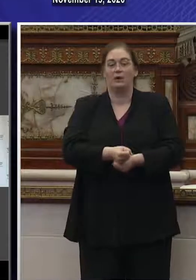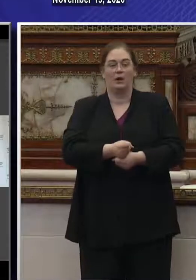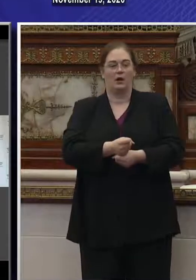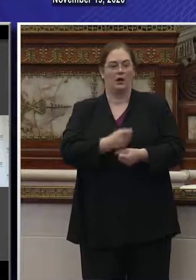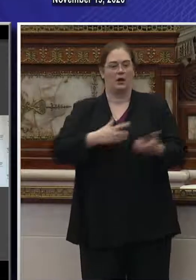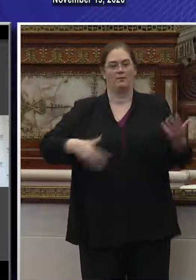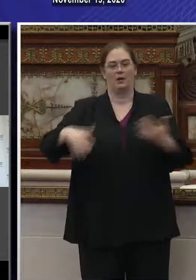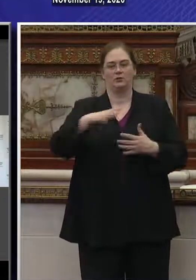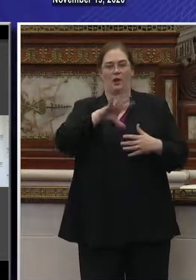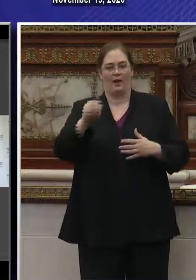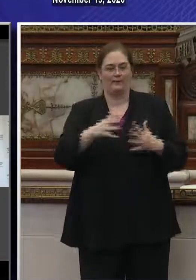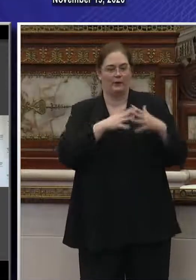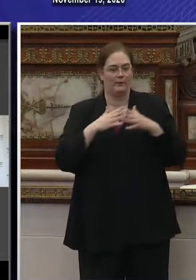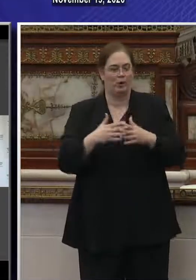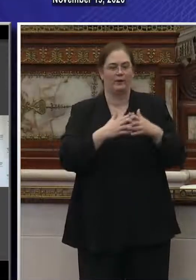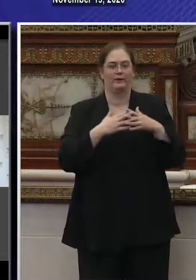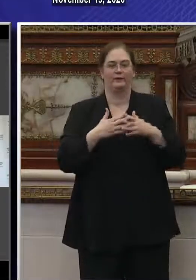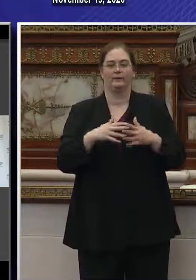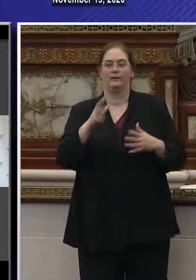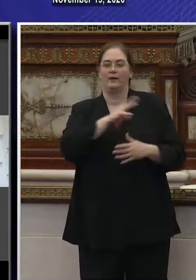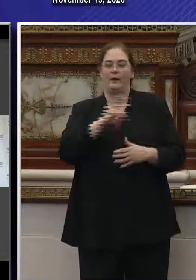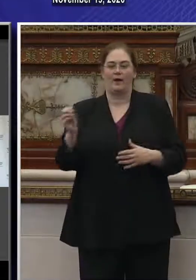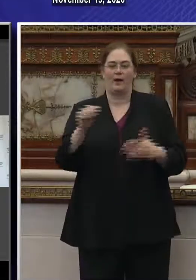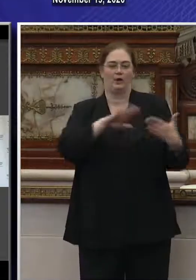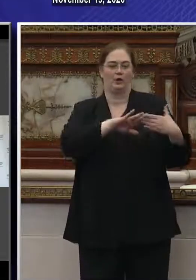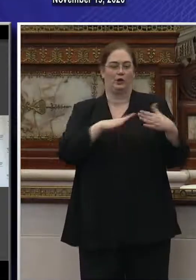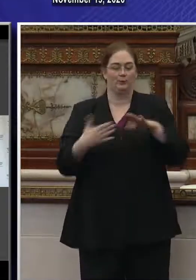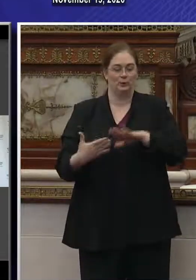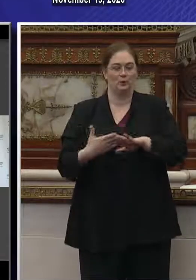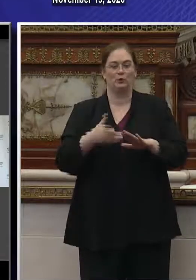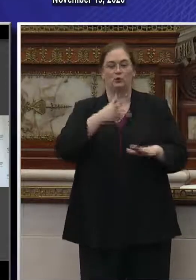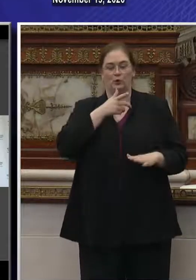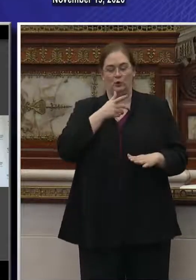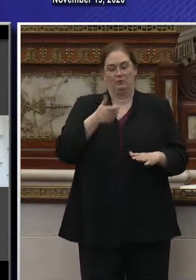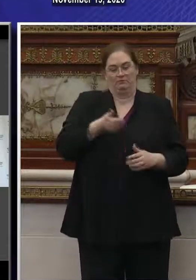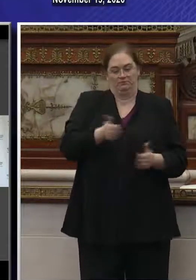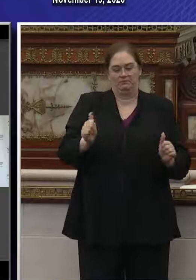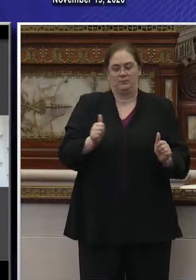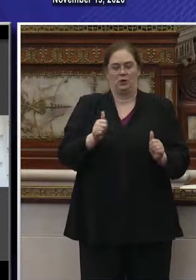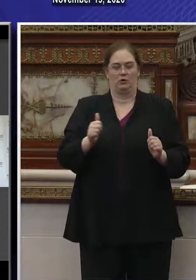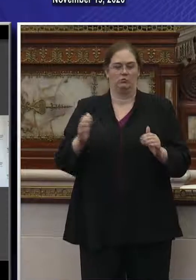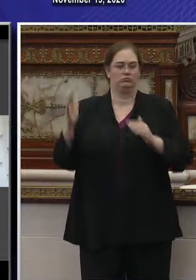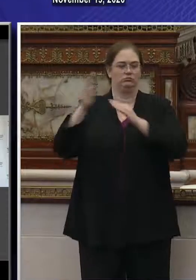our African American and communities who are suffering the